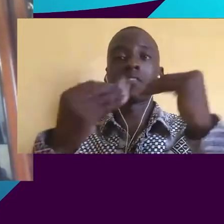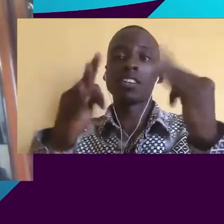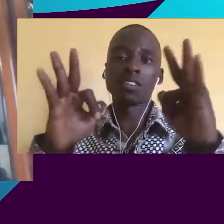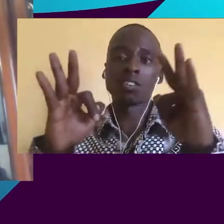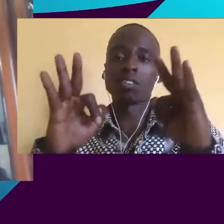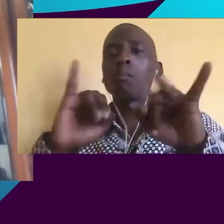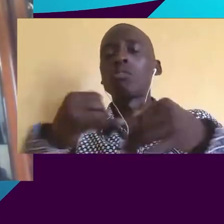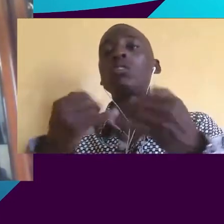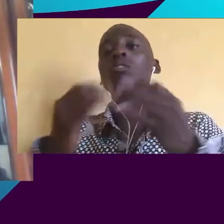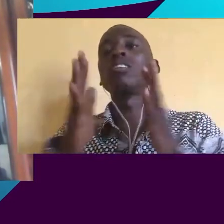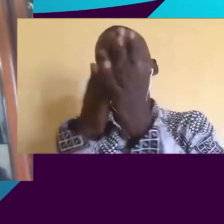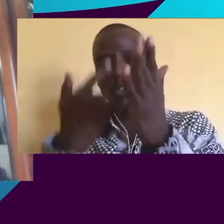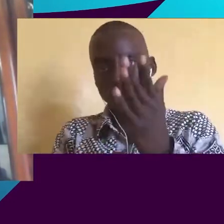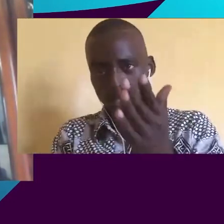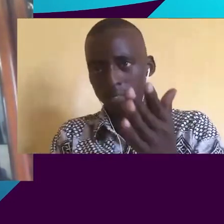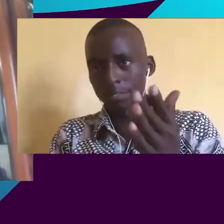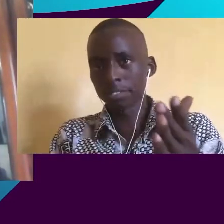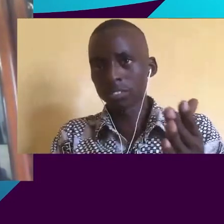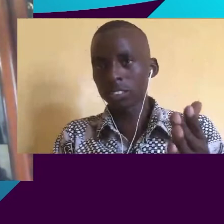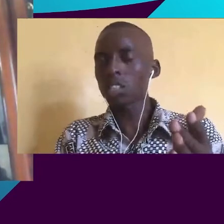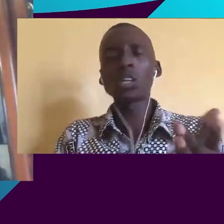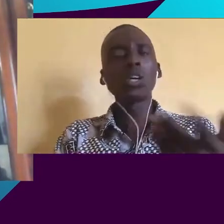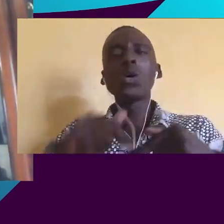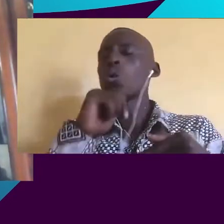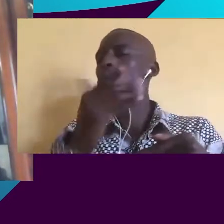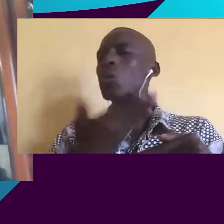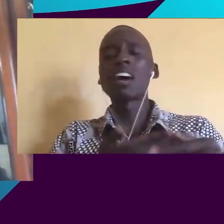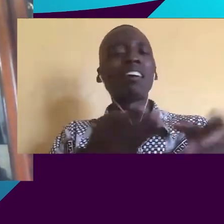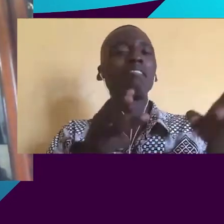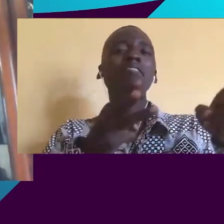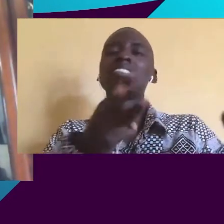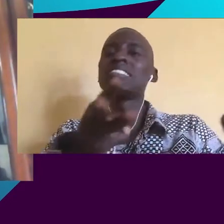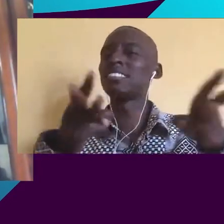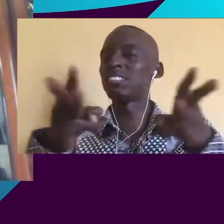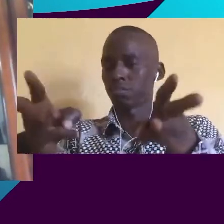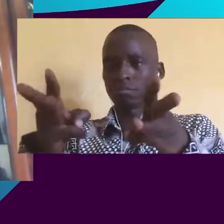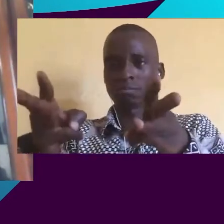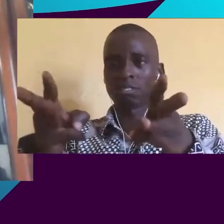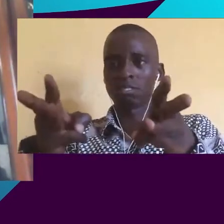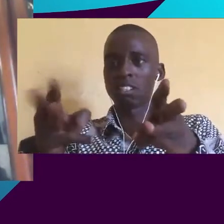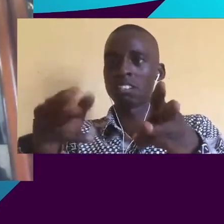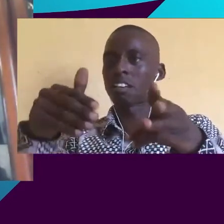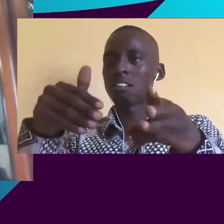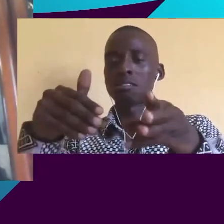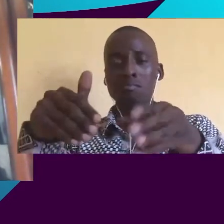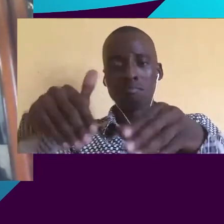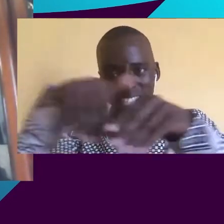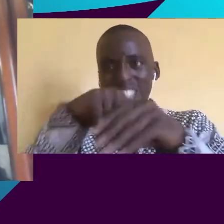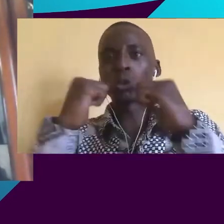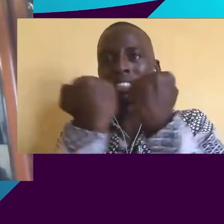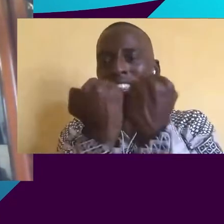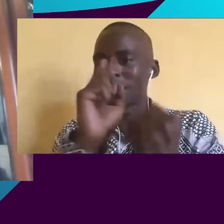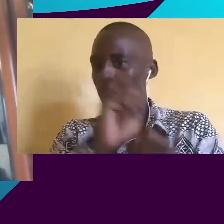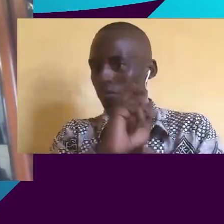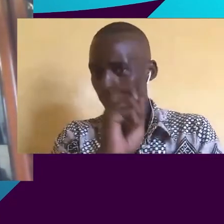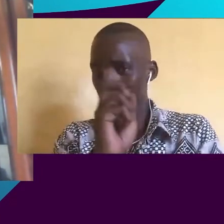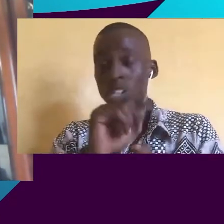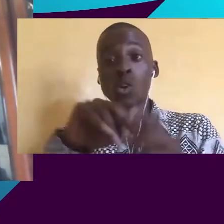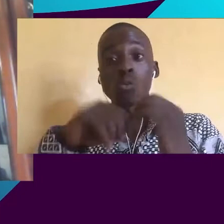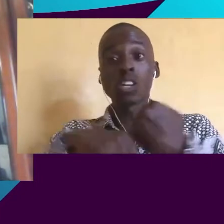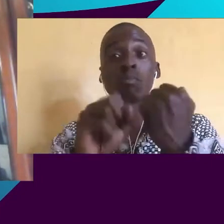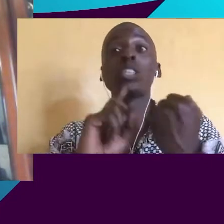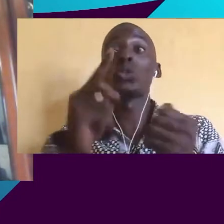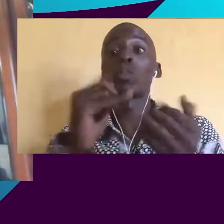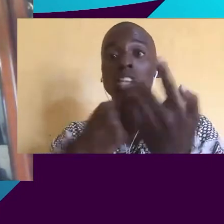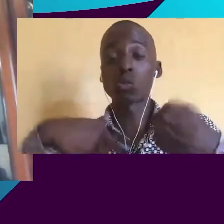There are no deliberate systems that are really actually inbuilt when it comes to making sure that we understand, for